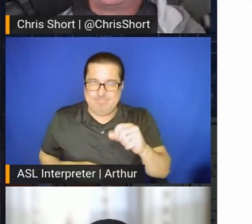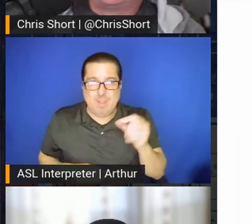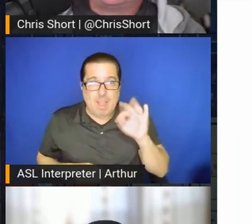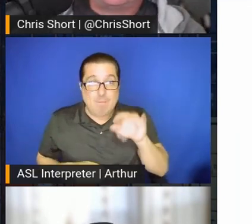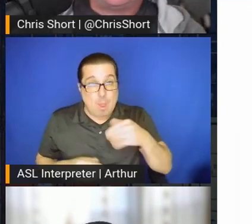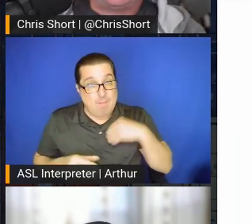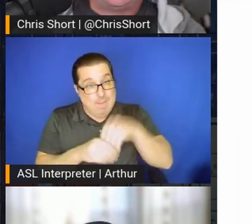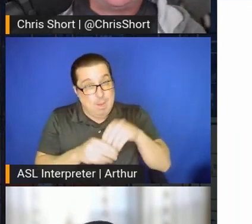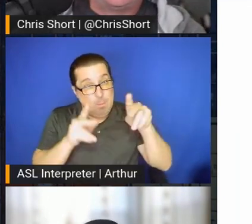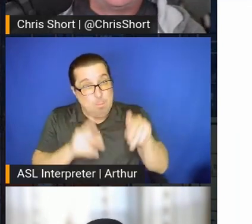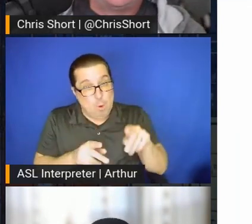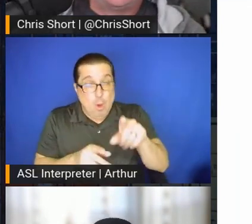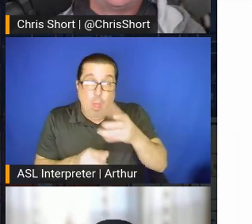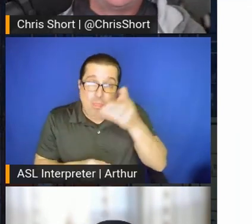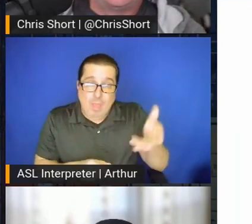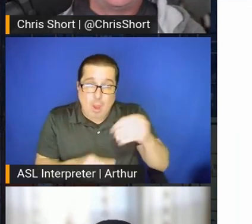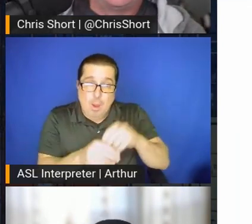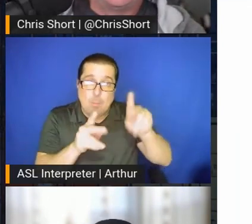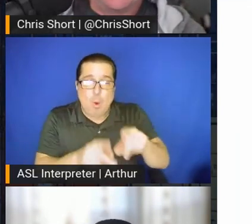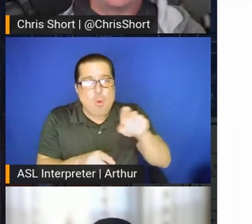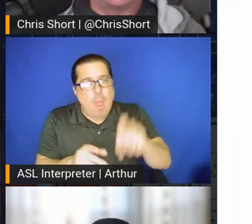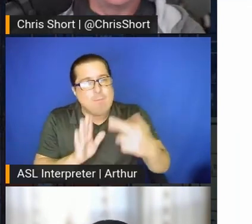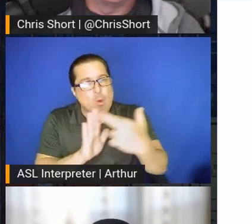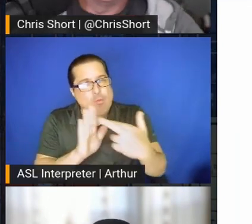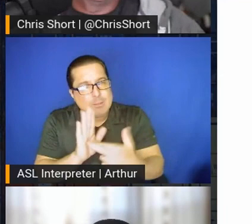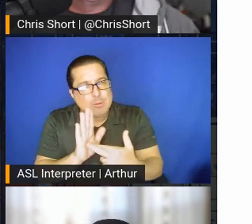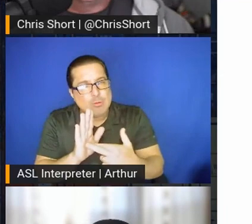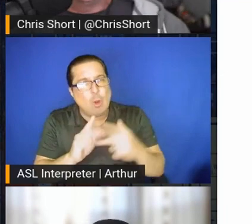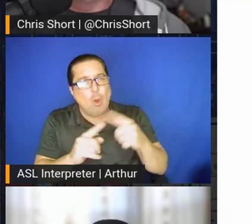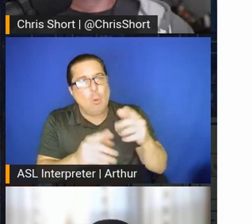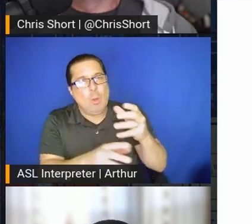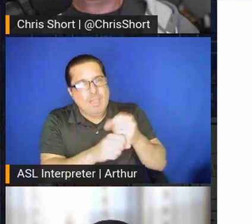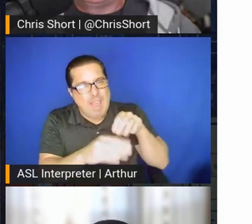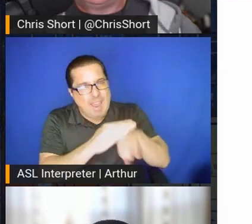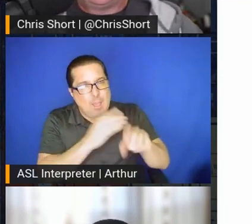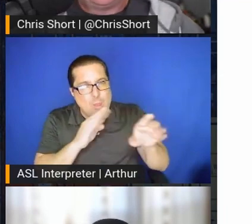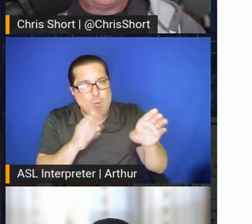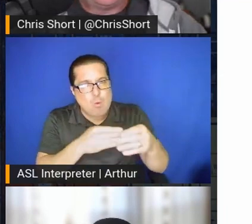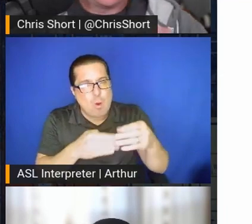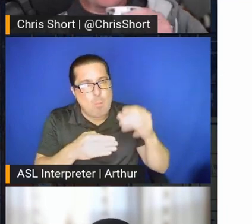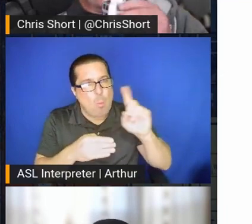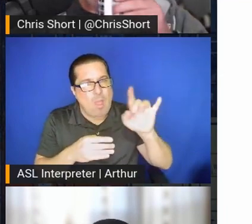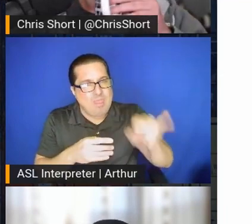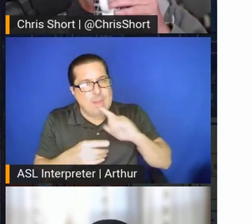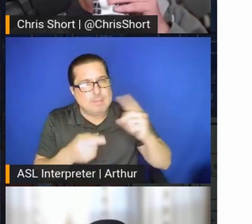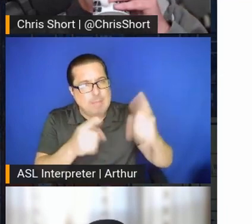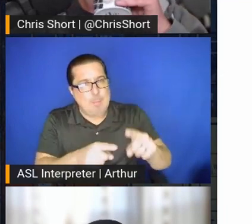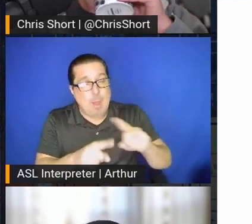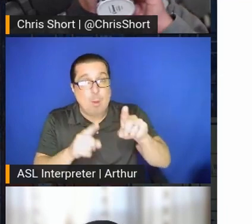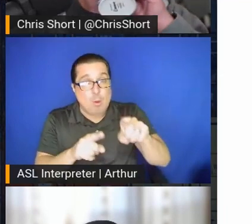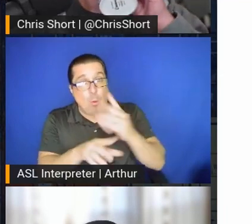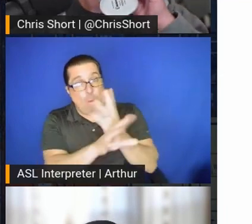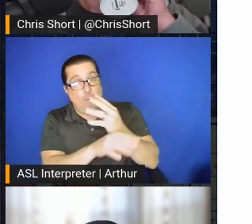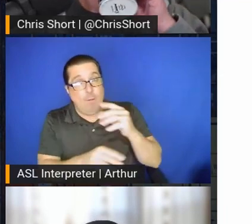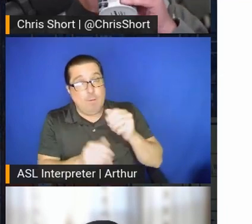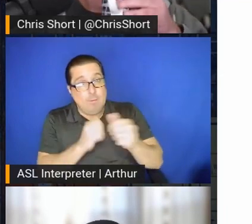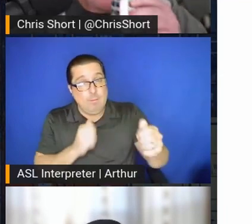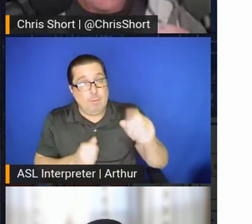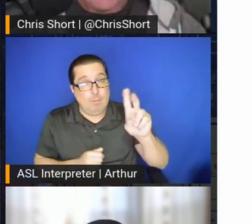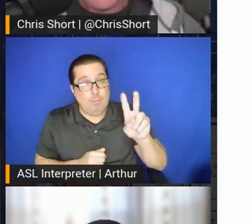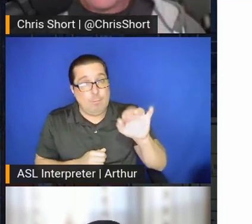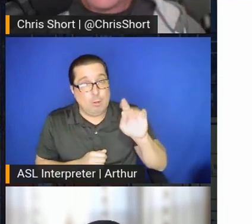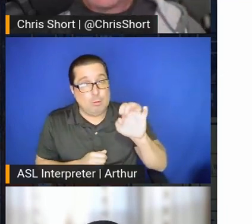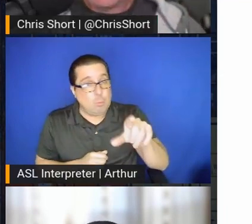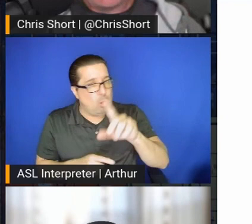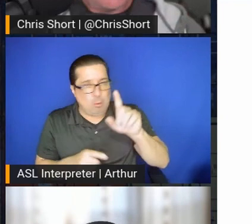event, I mean, if you're there in person, you do have to register to be able to get into the room where that is happening. But if you're virtual, then just jump right in. And we're